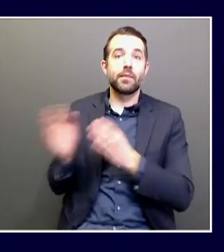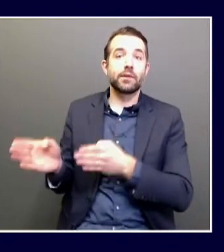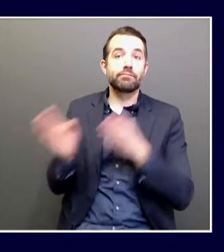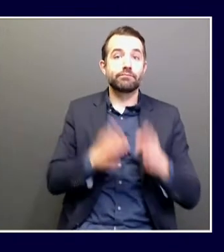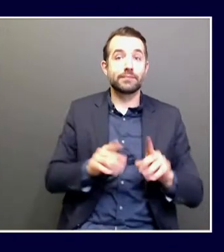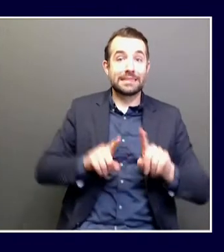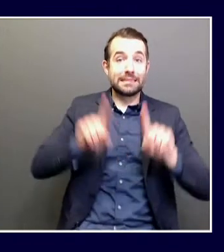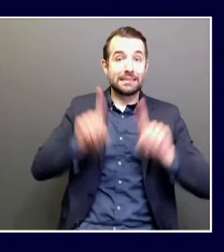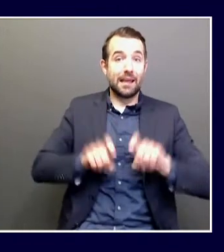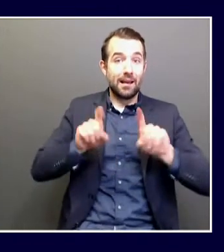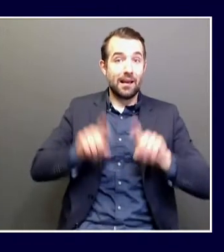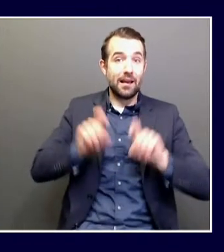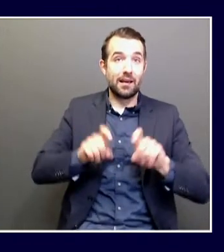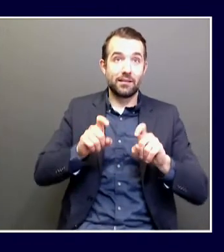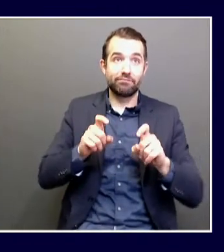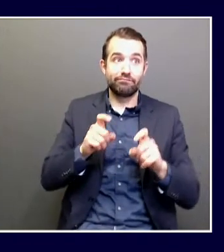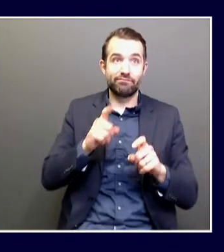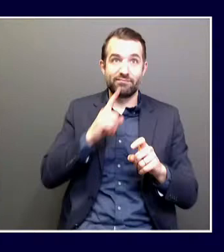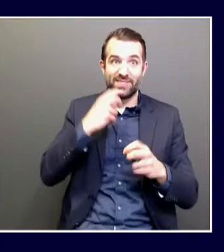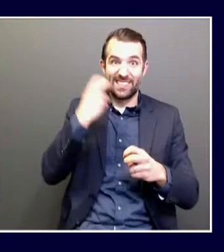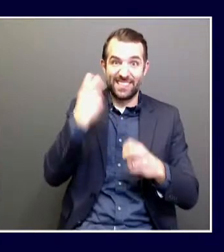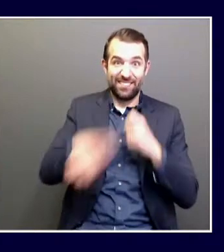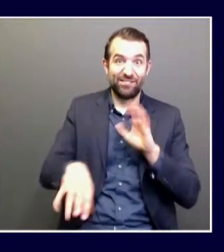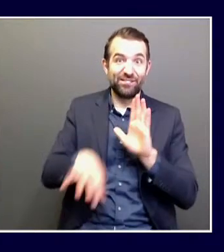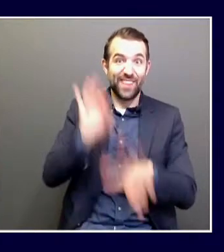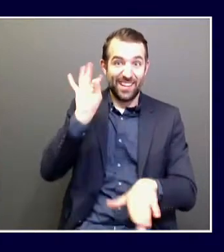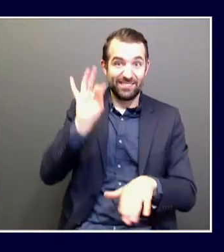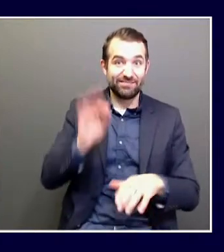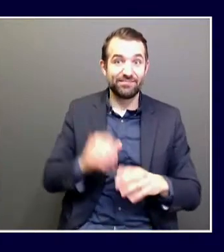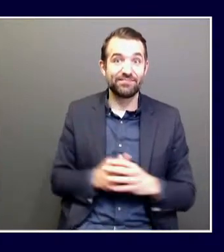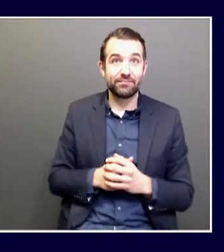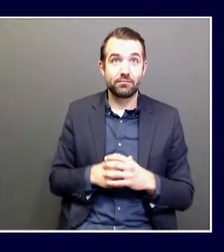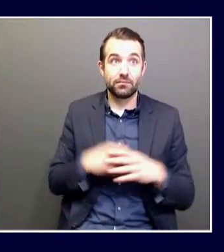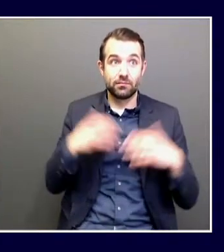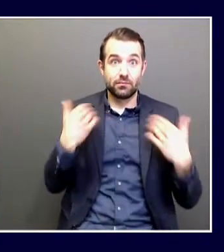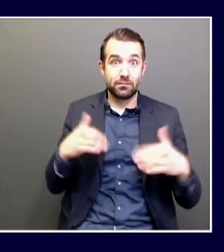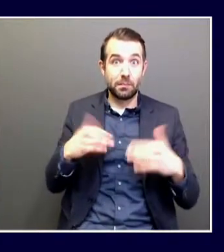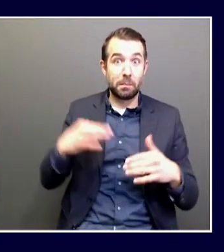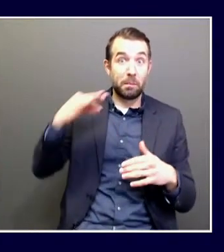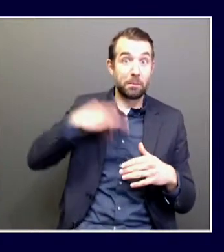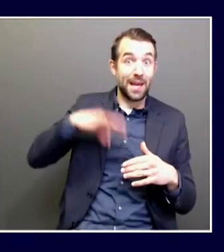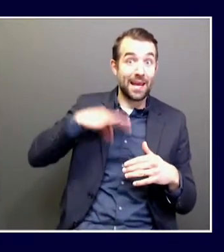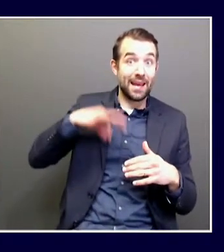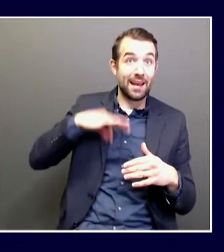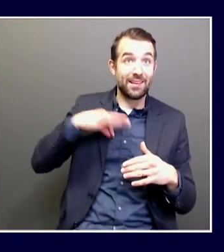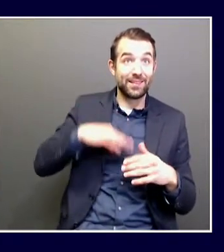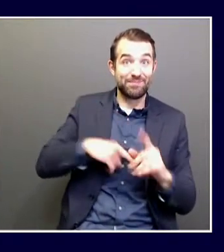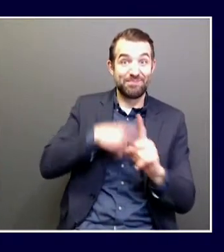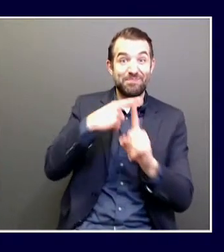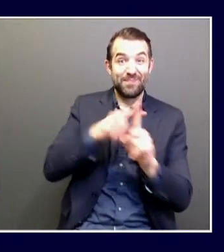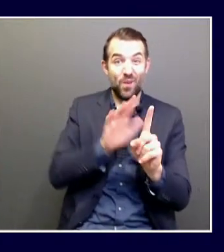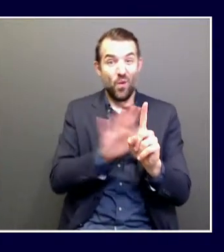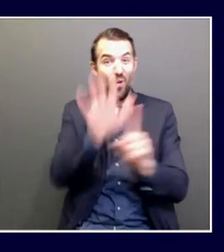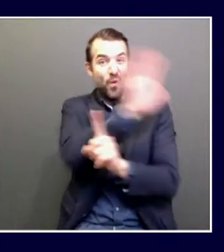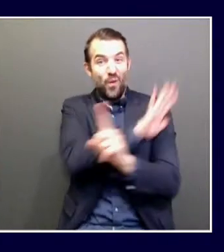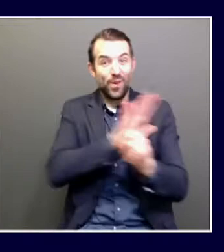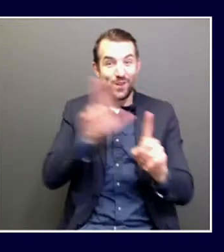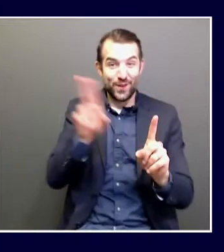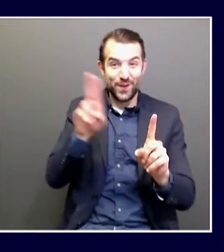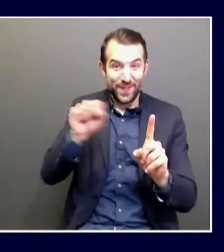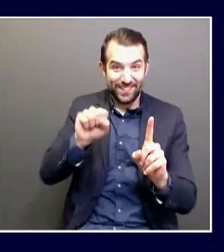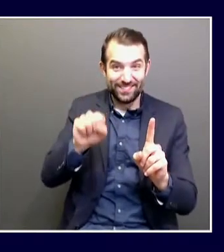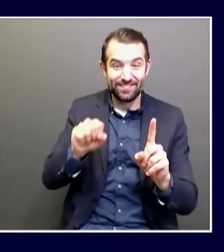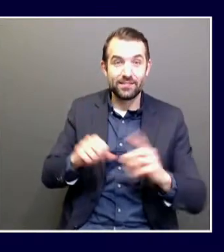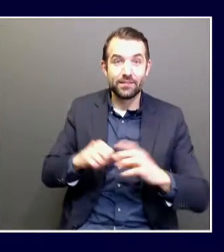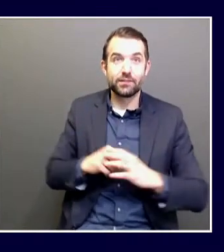now in Maine and across the United States. I acknowledge that. I want to announce today one thing that